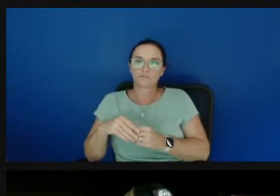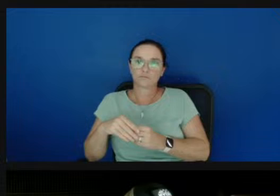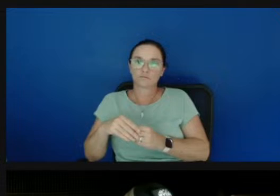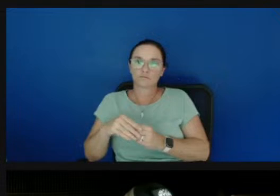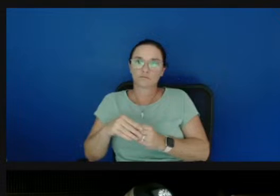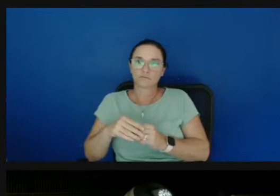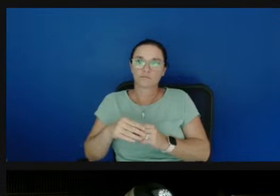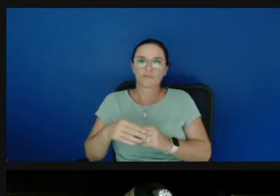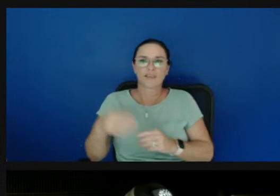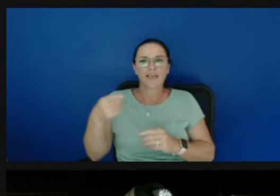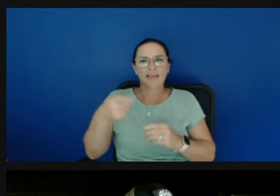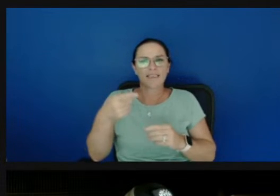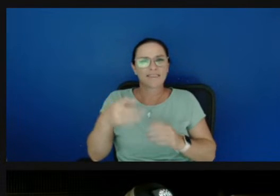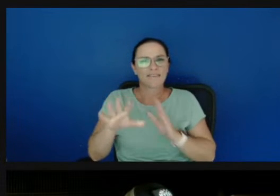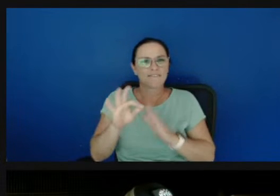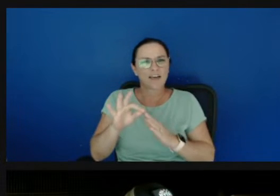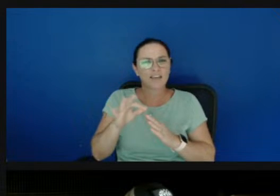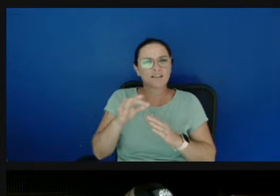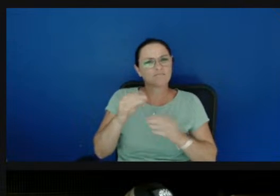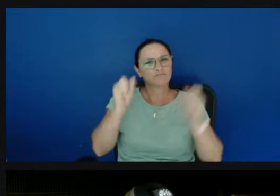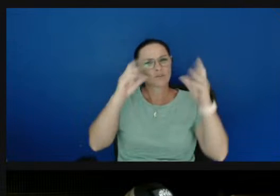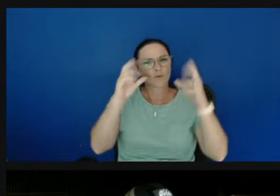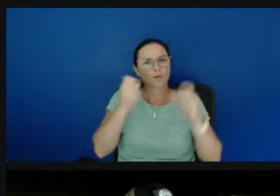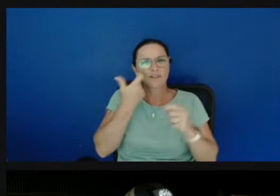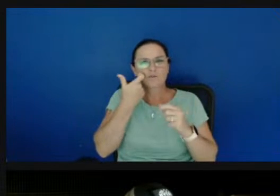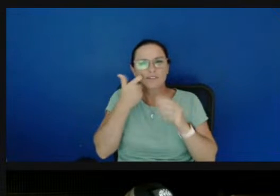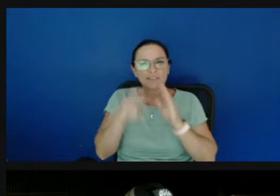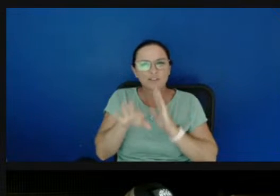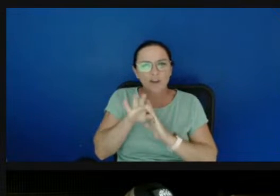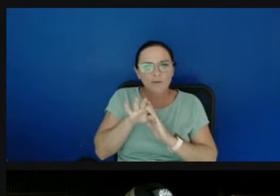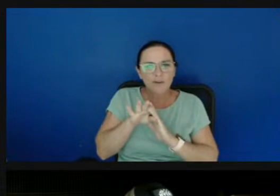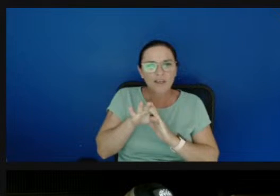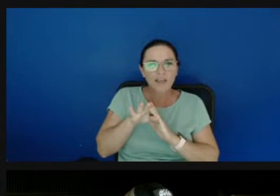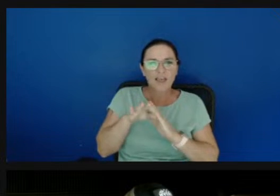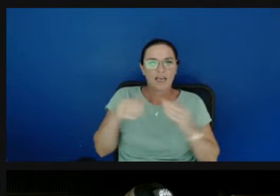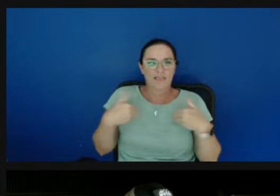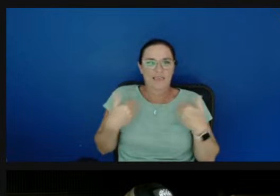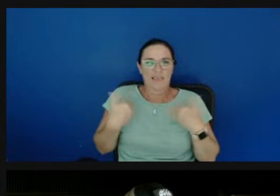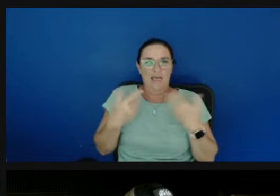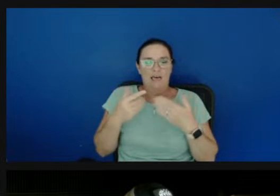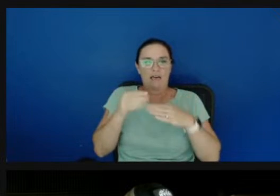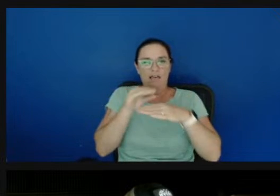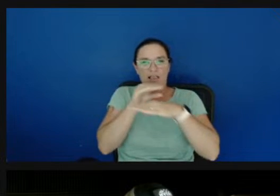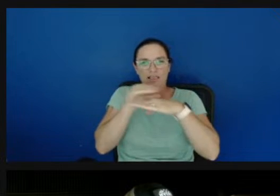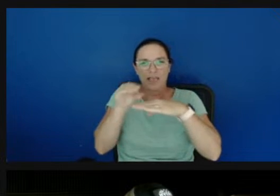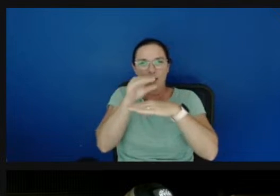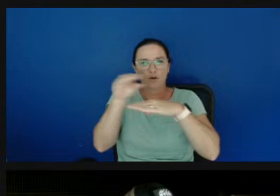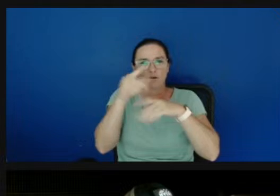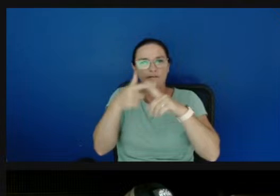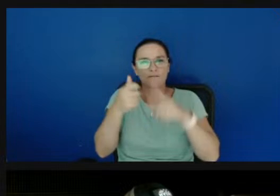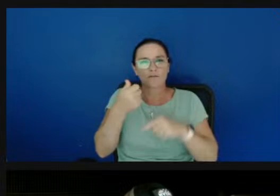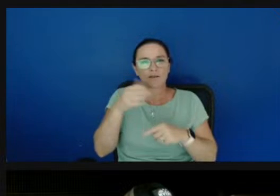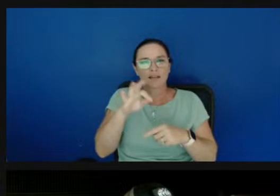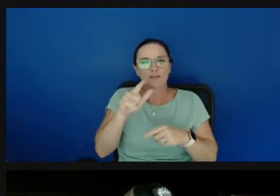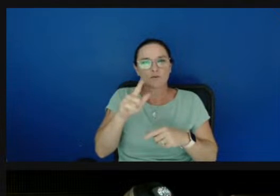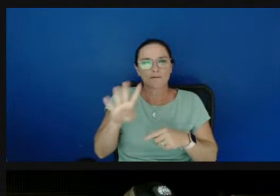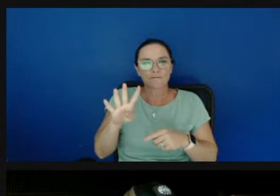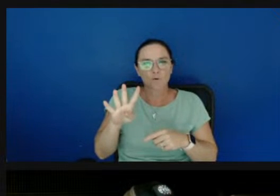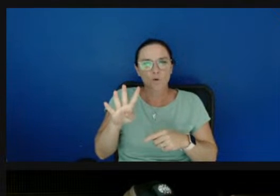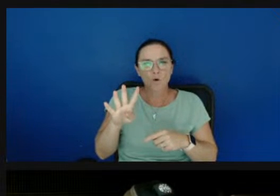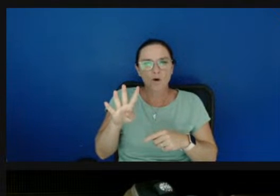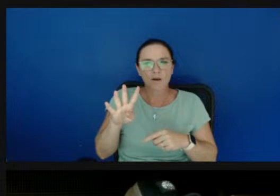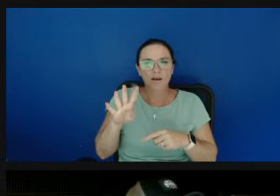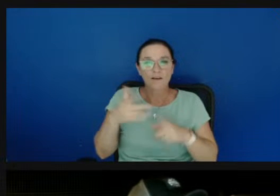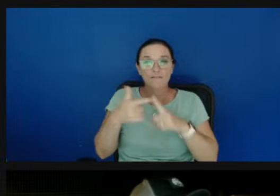a surprising recent discovery is that many of the youngest layers from the 1924 deposits from the